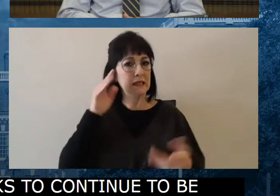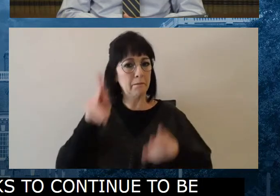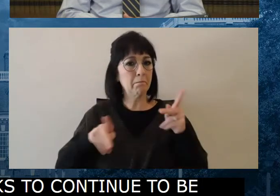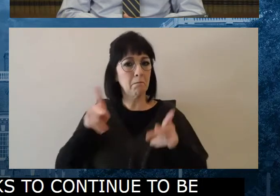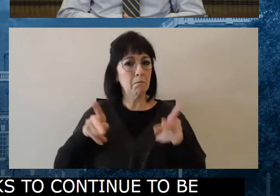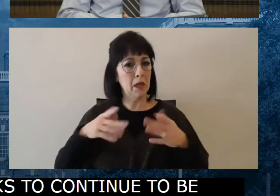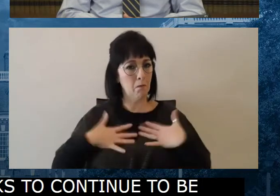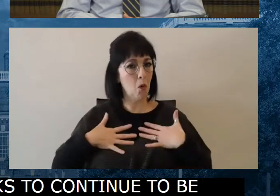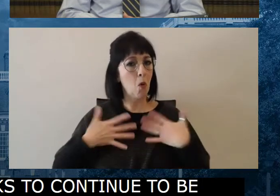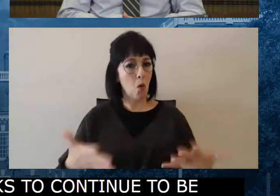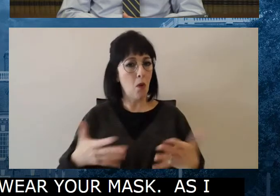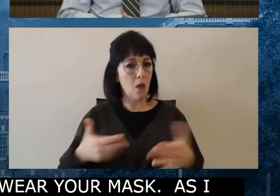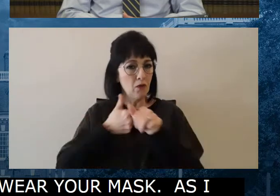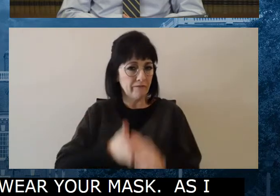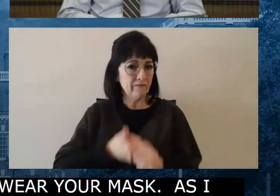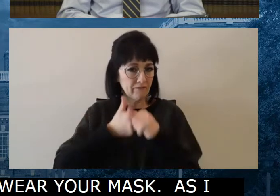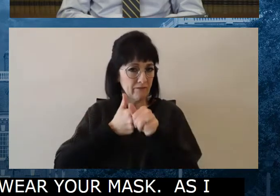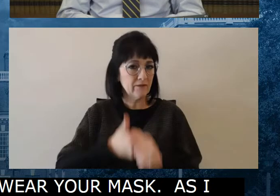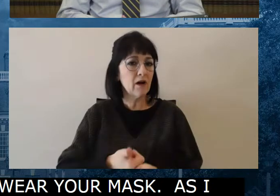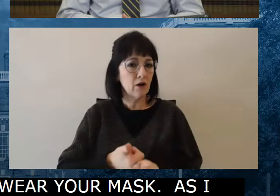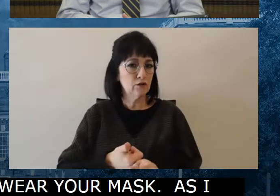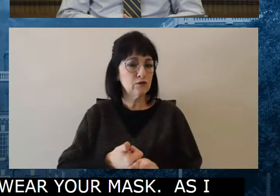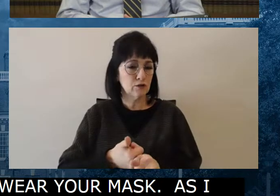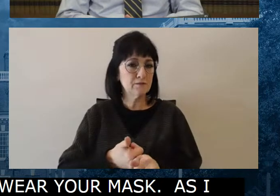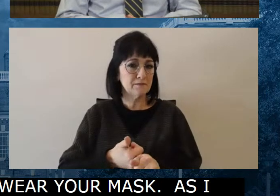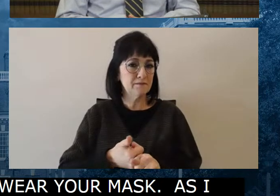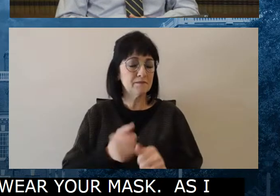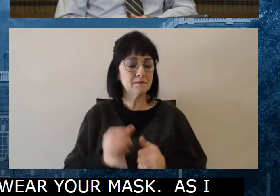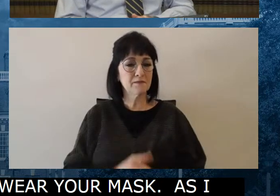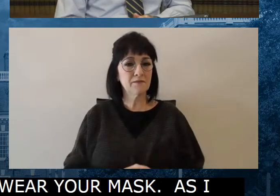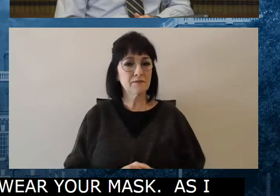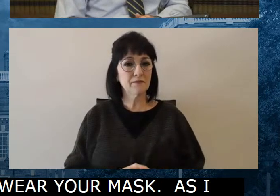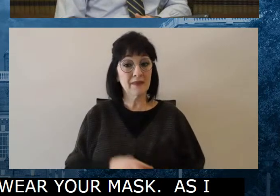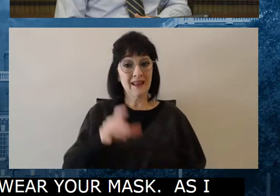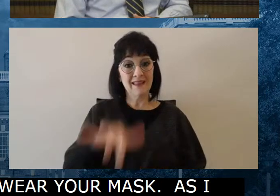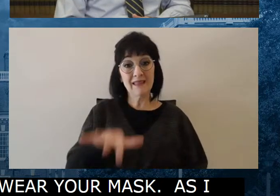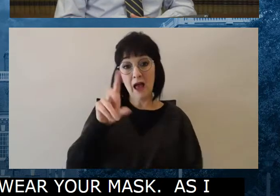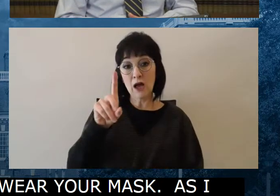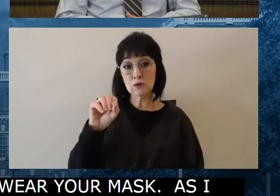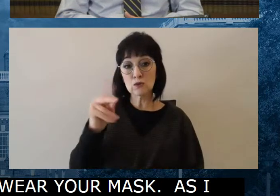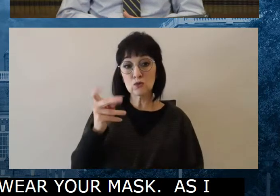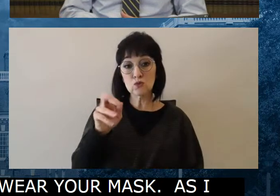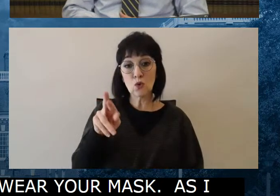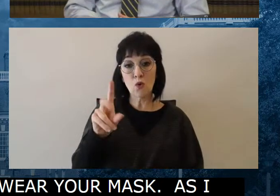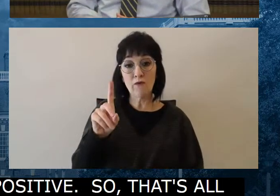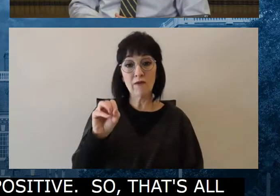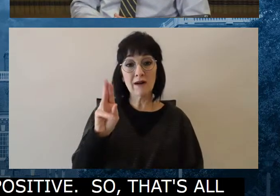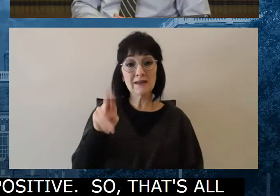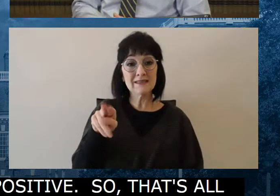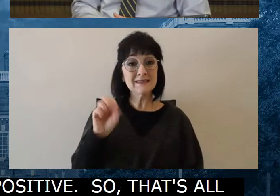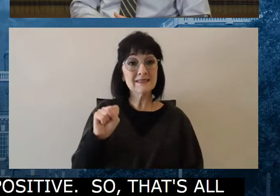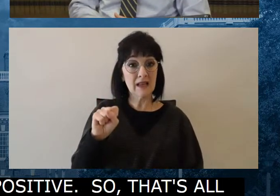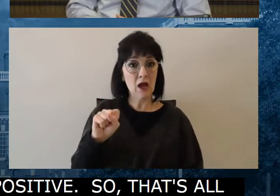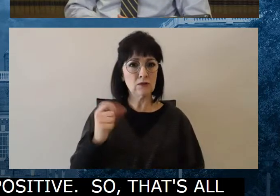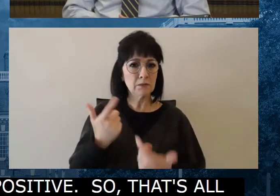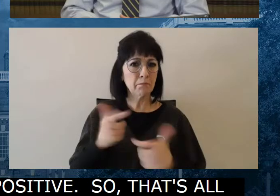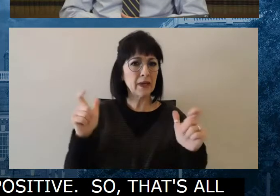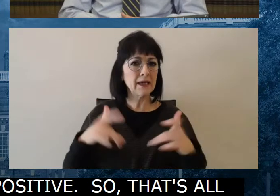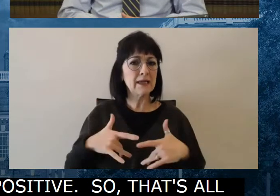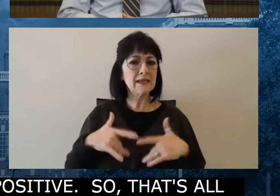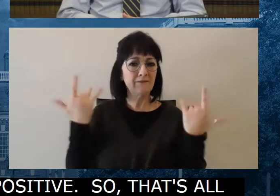good news. We did have the big clinic there at Dover Downs this week. Can we see the next